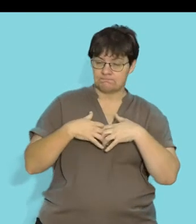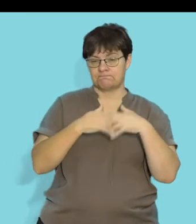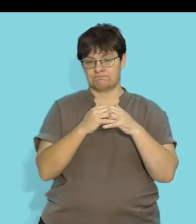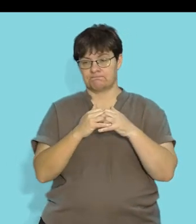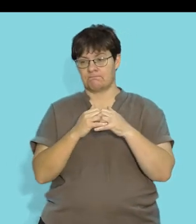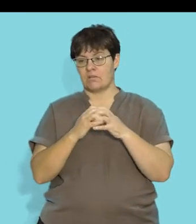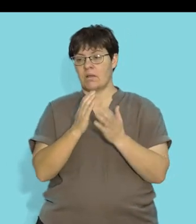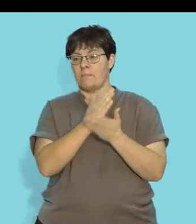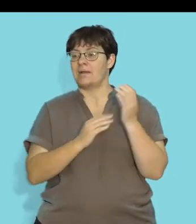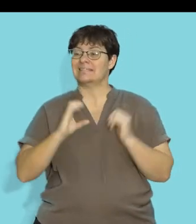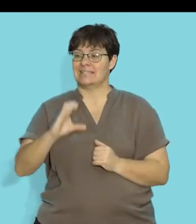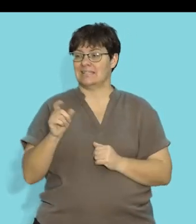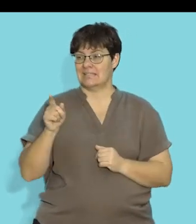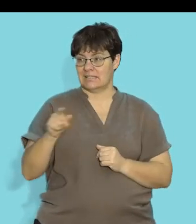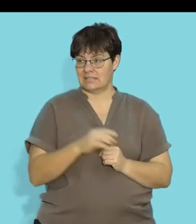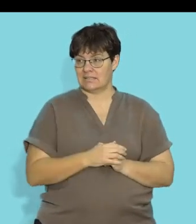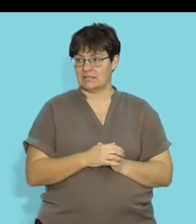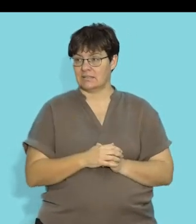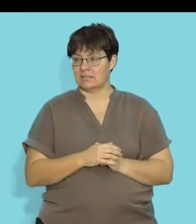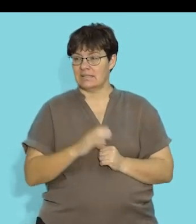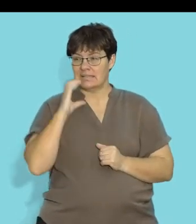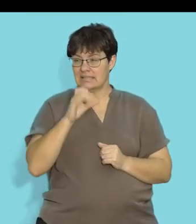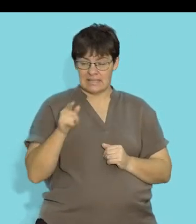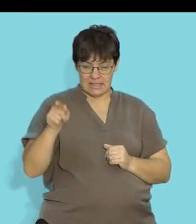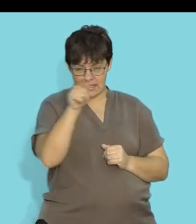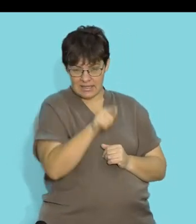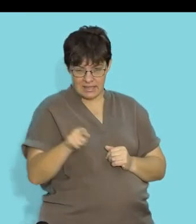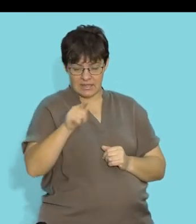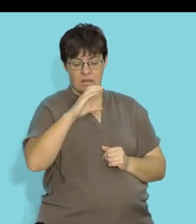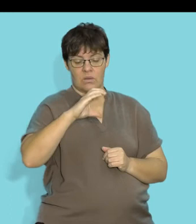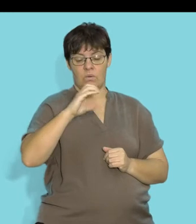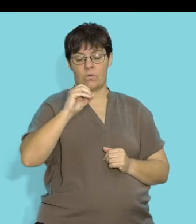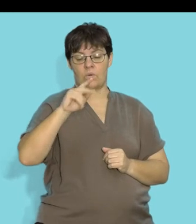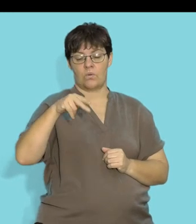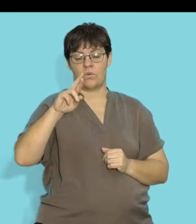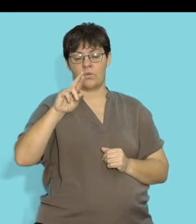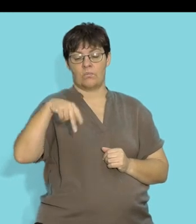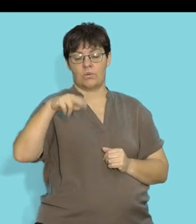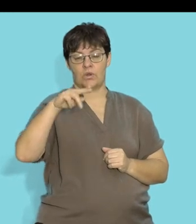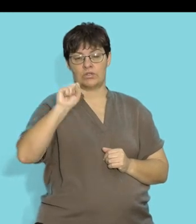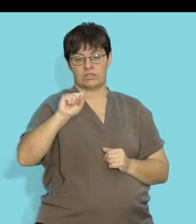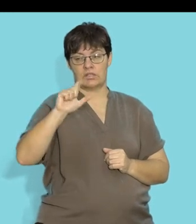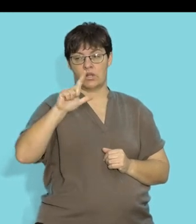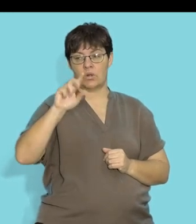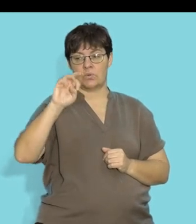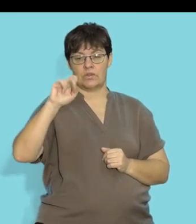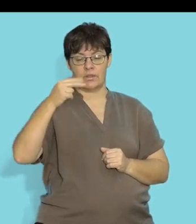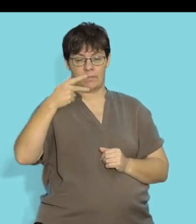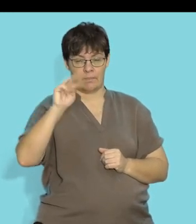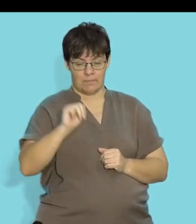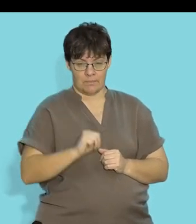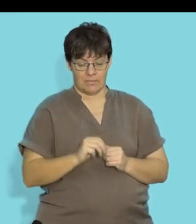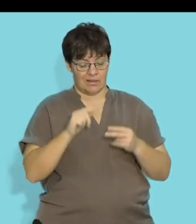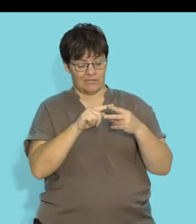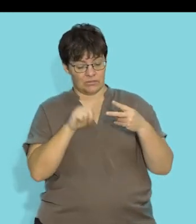the formation of part C. So part C is the corpus luteum, and if we look at the pituitary gland,